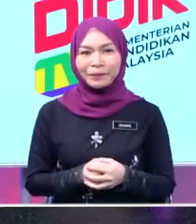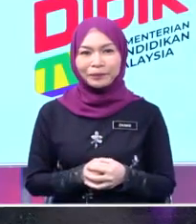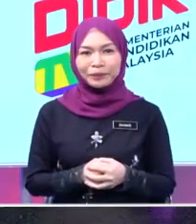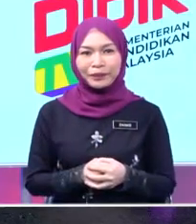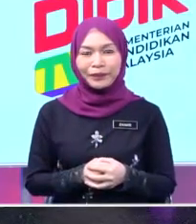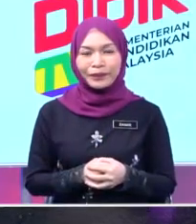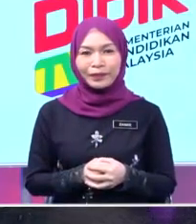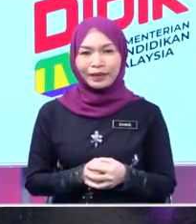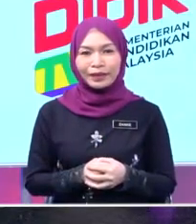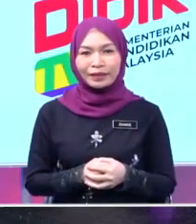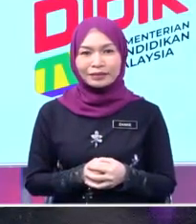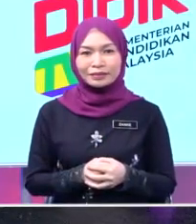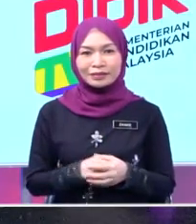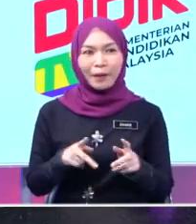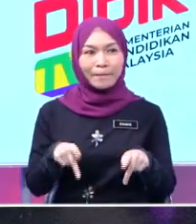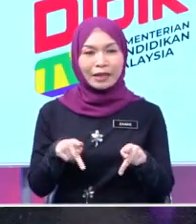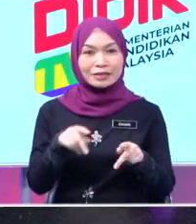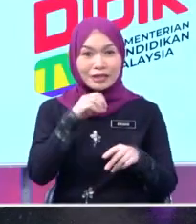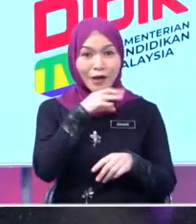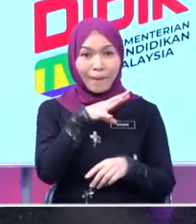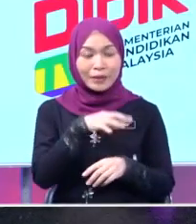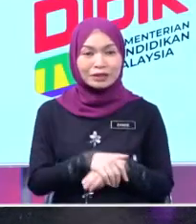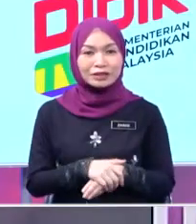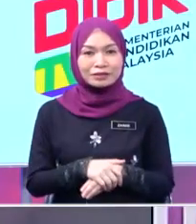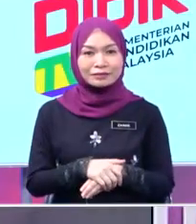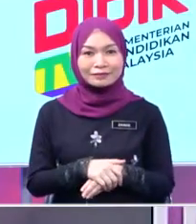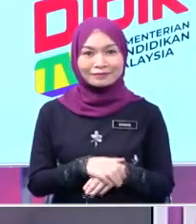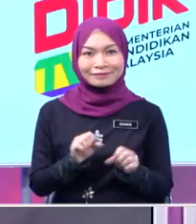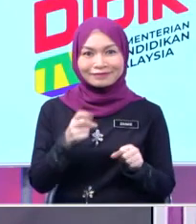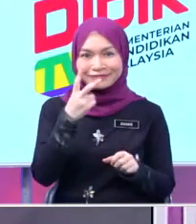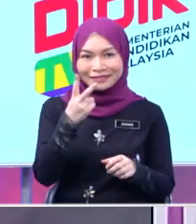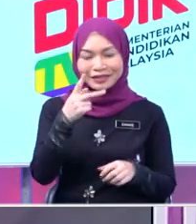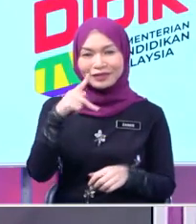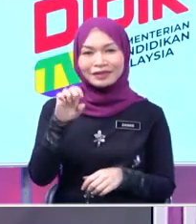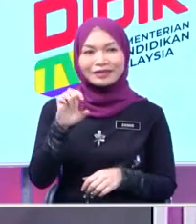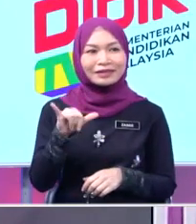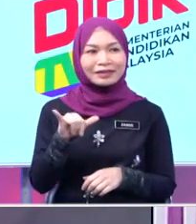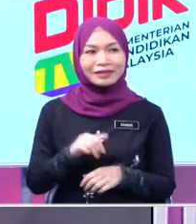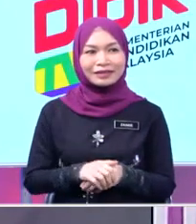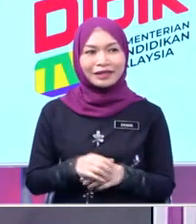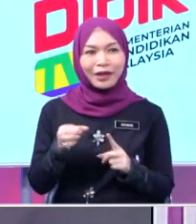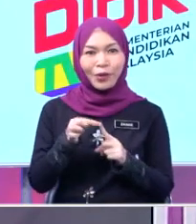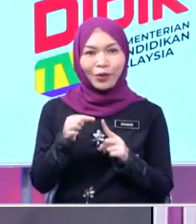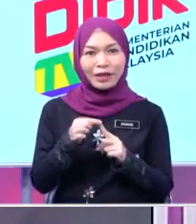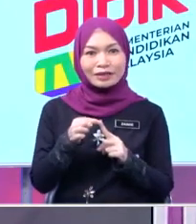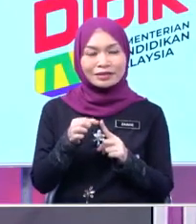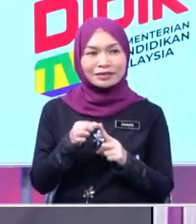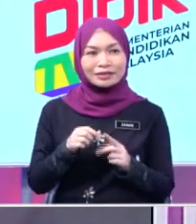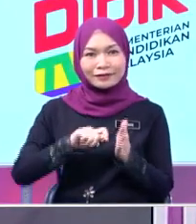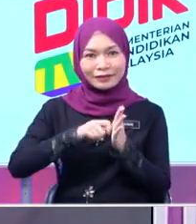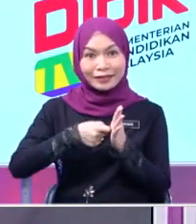Plastic rubbish. You can look at the keywords there actually in the paragraph itself. Anyone would like to help Arti out?